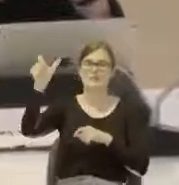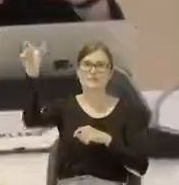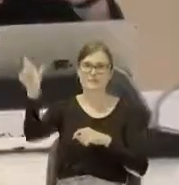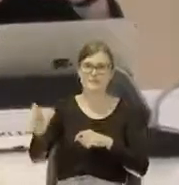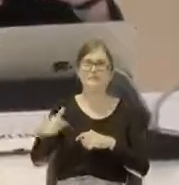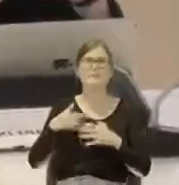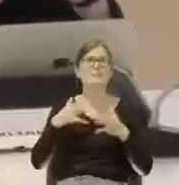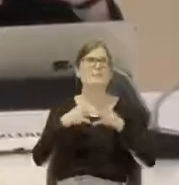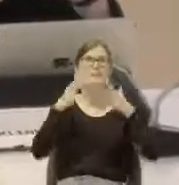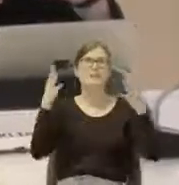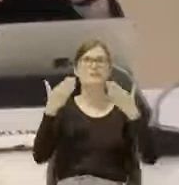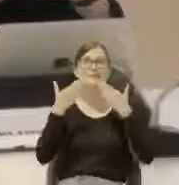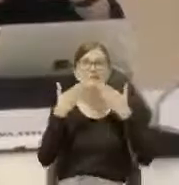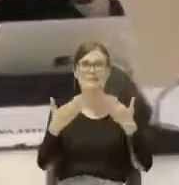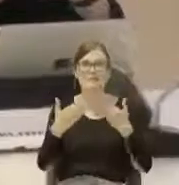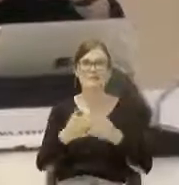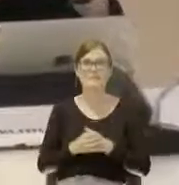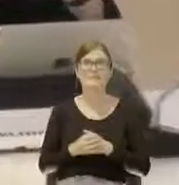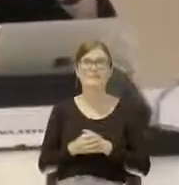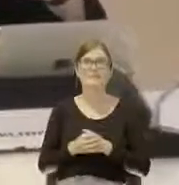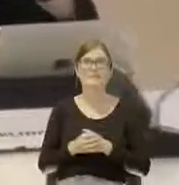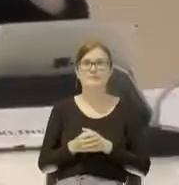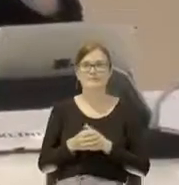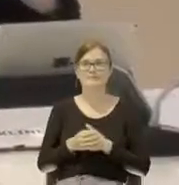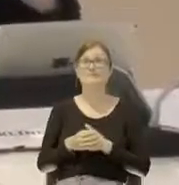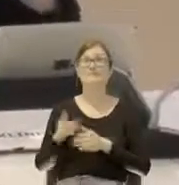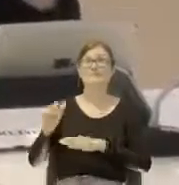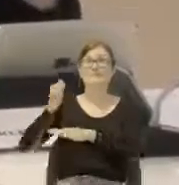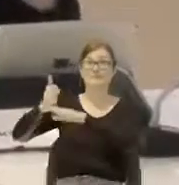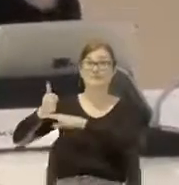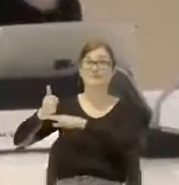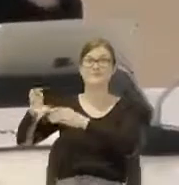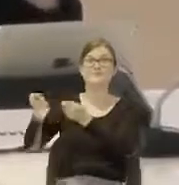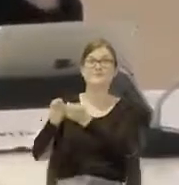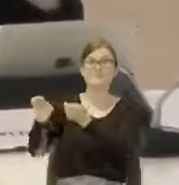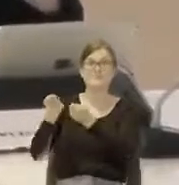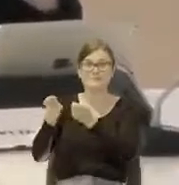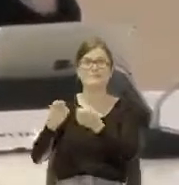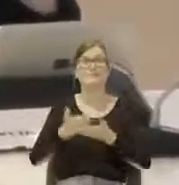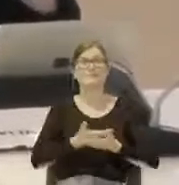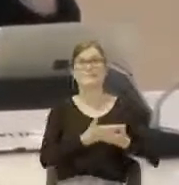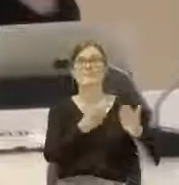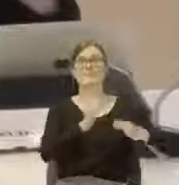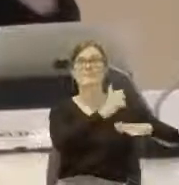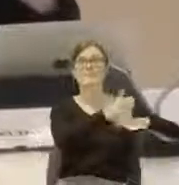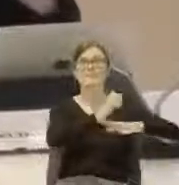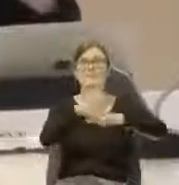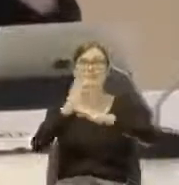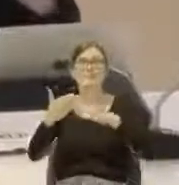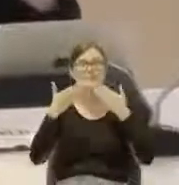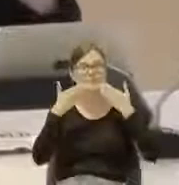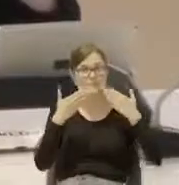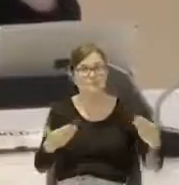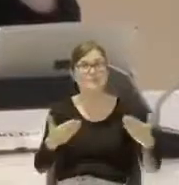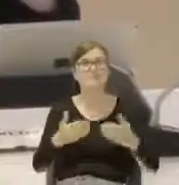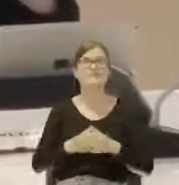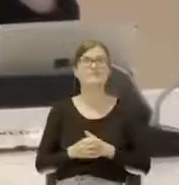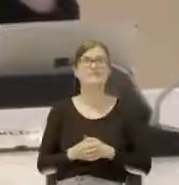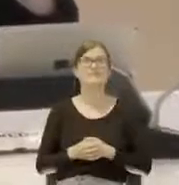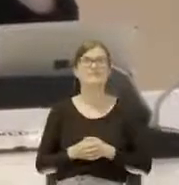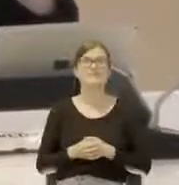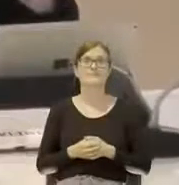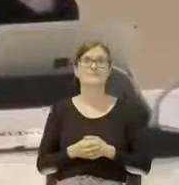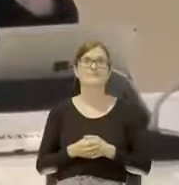excellencies, distinguished UCLG delegates and partners. Thanks for your words. And I would like, first of all, to open